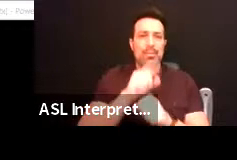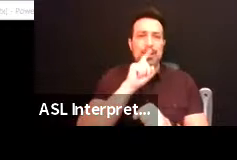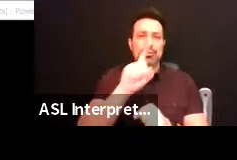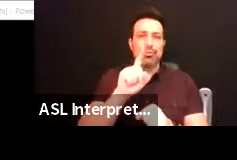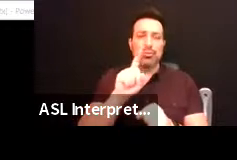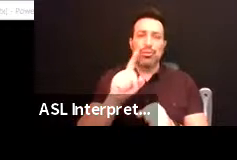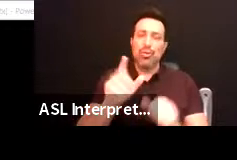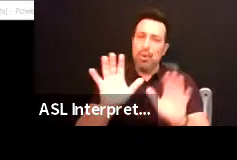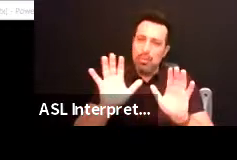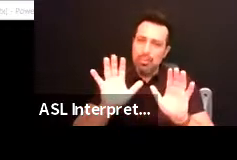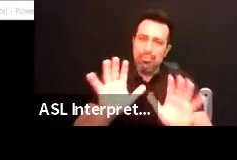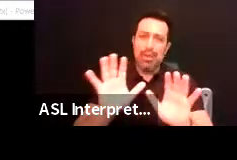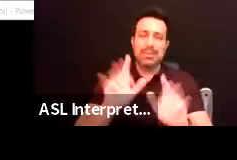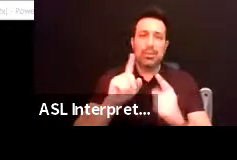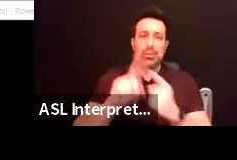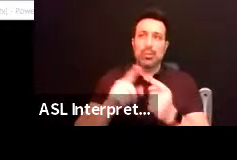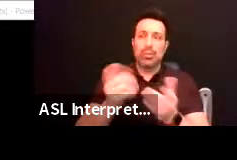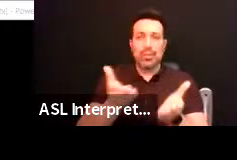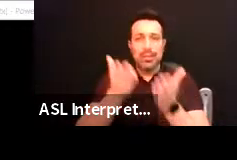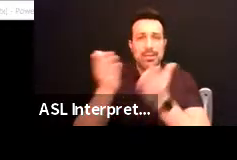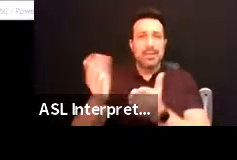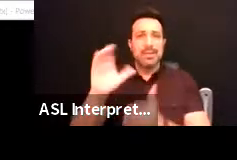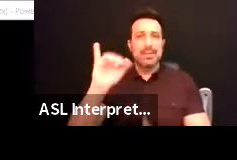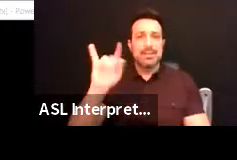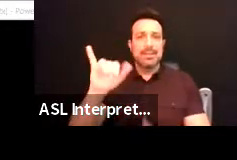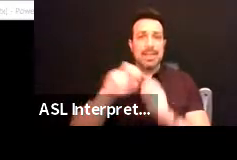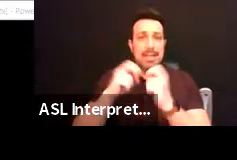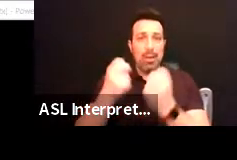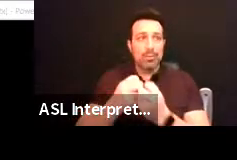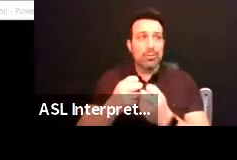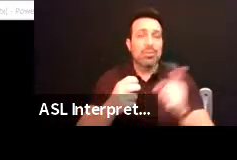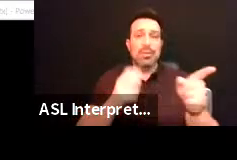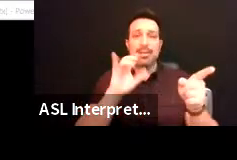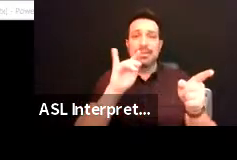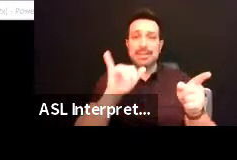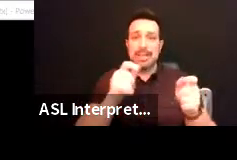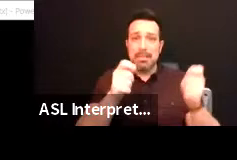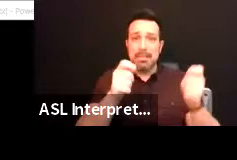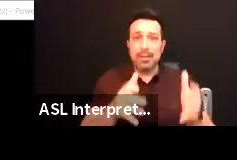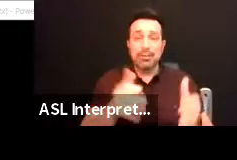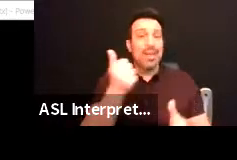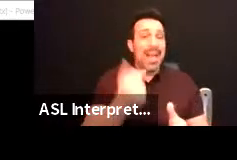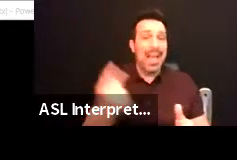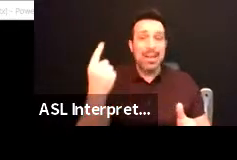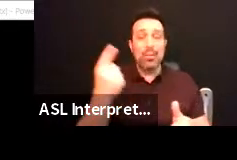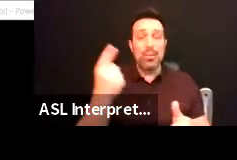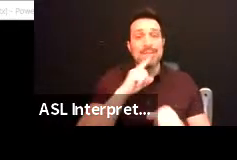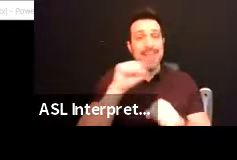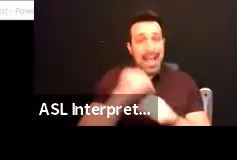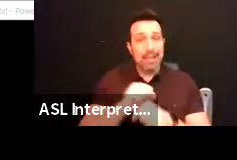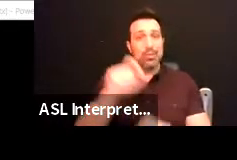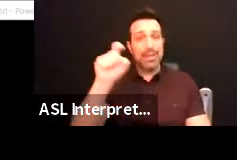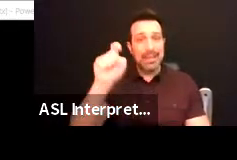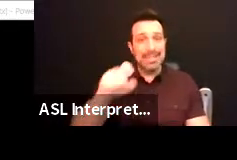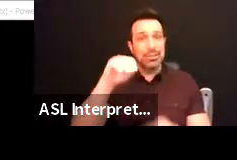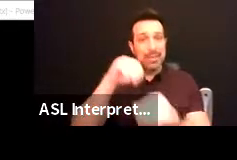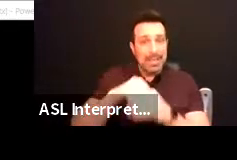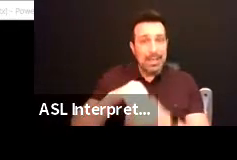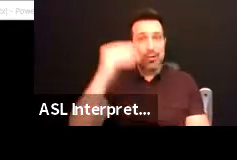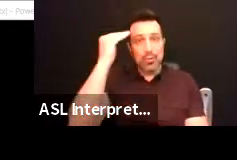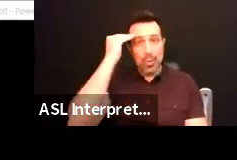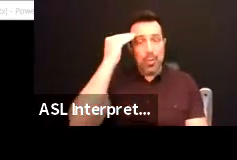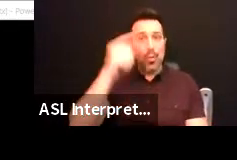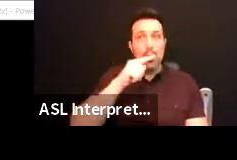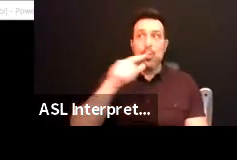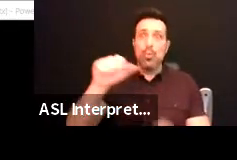are pressed to the city council, press them to the city manager, anyone that actually needs to be in the know and anyone